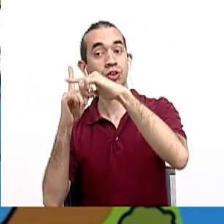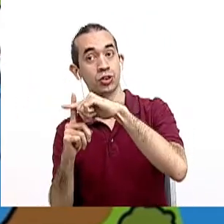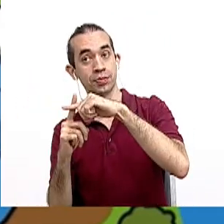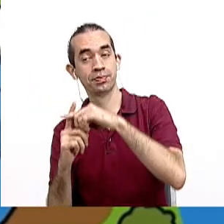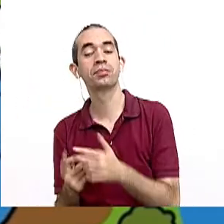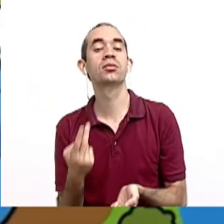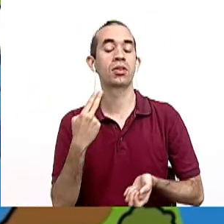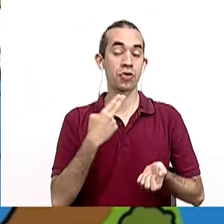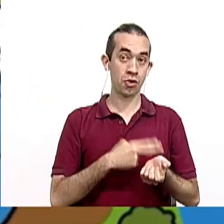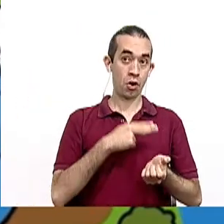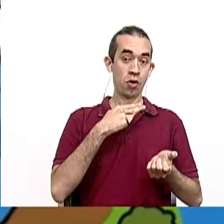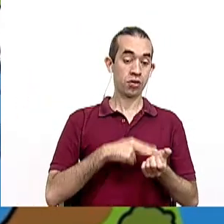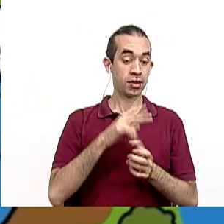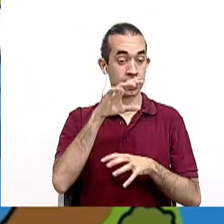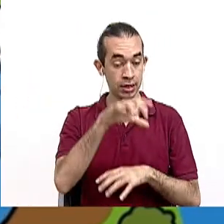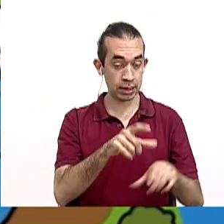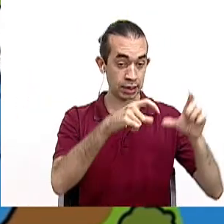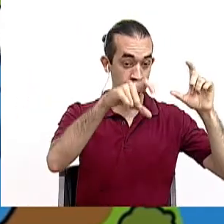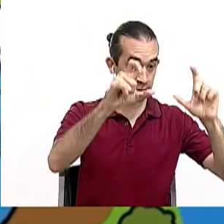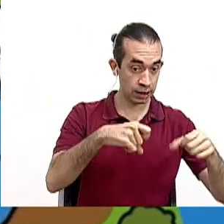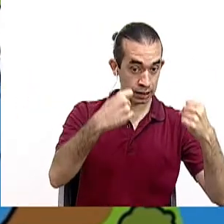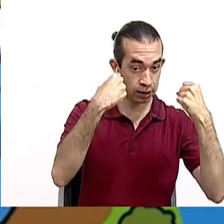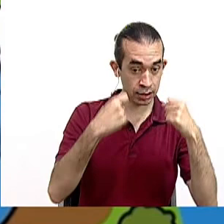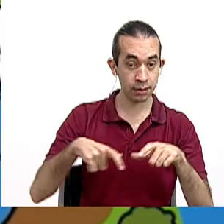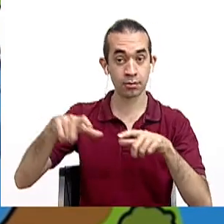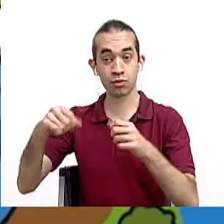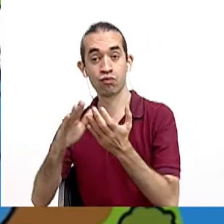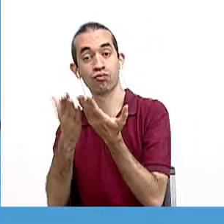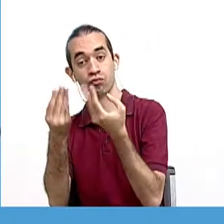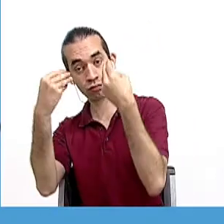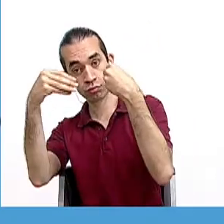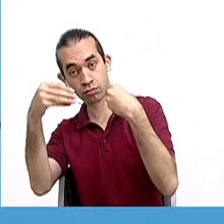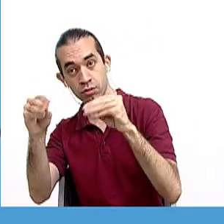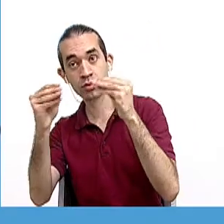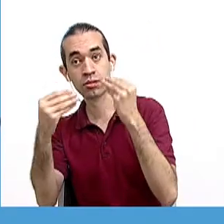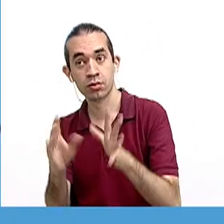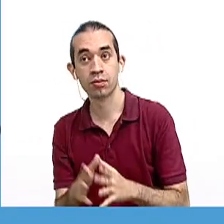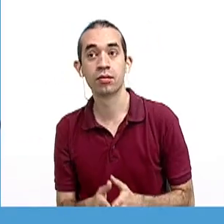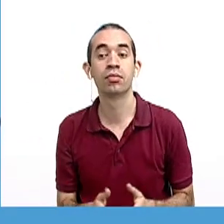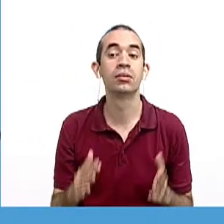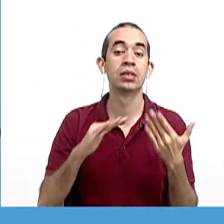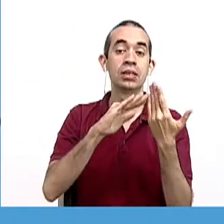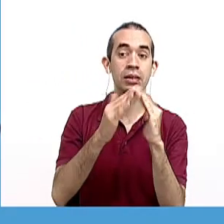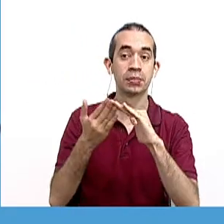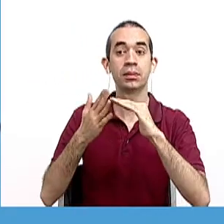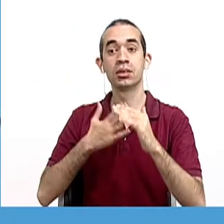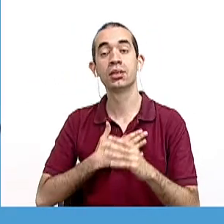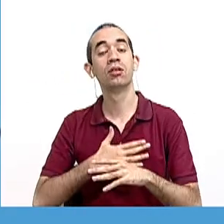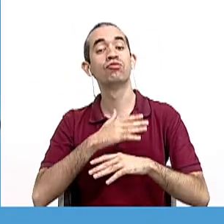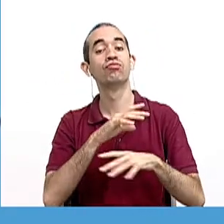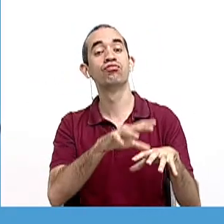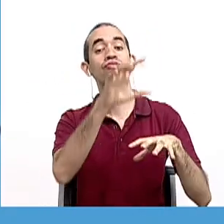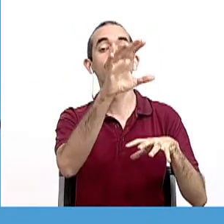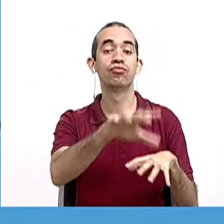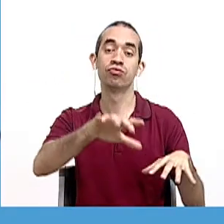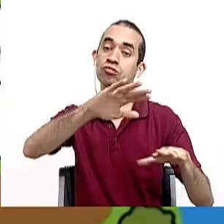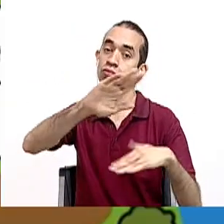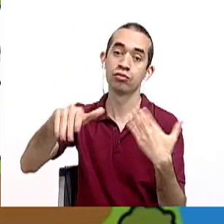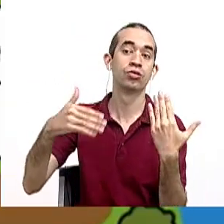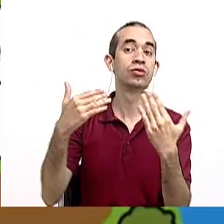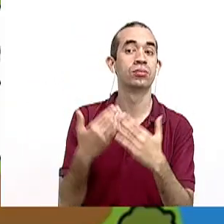There's a hospital, a gym, and a library. These are all the places in my town.